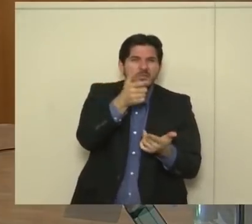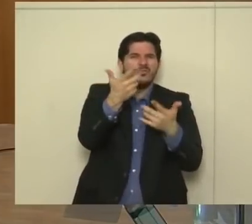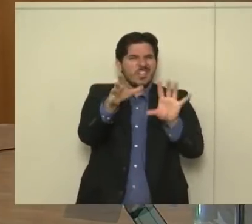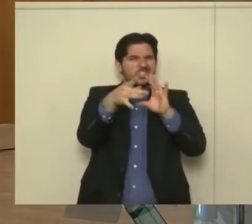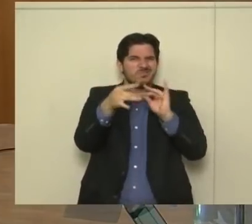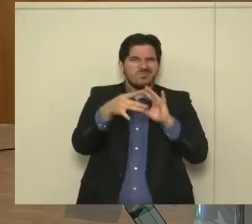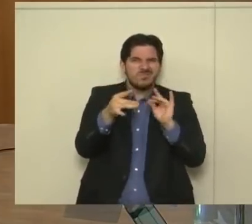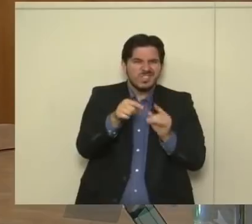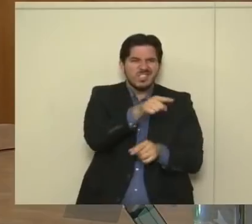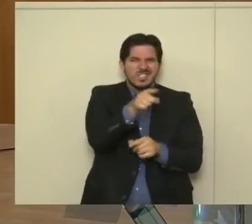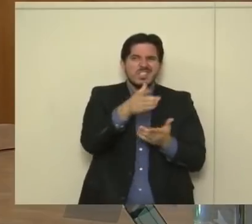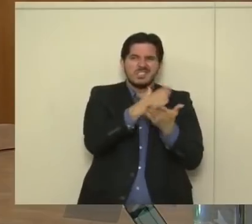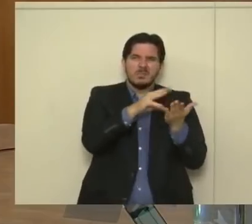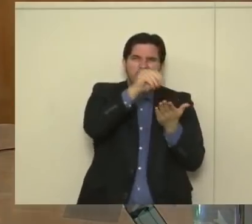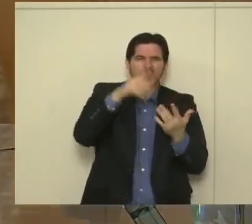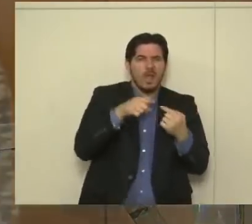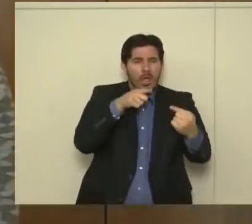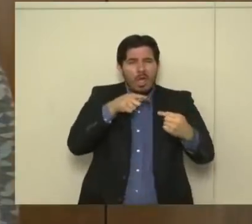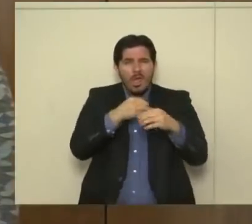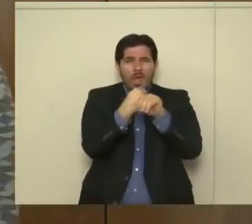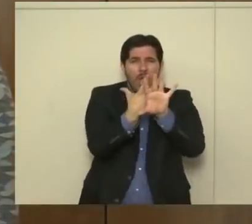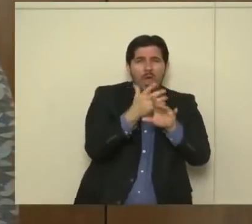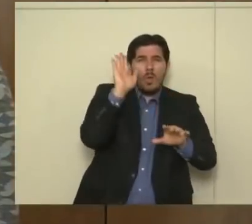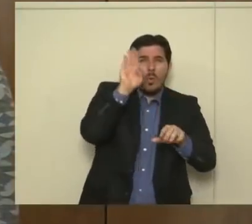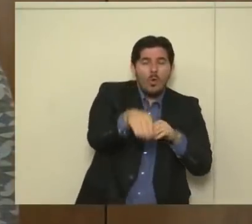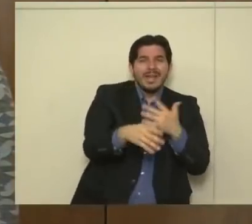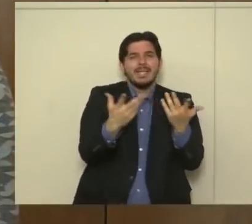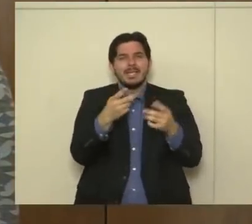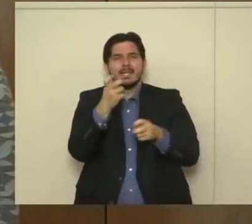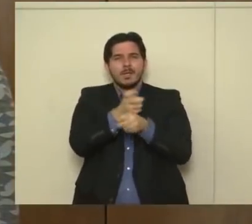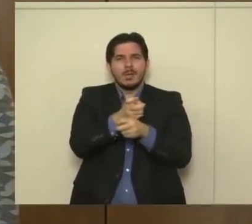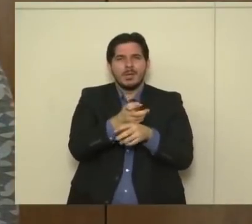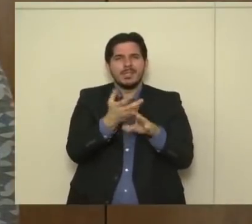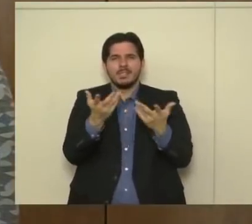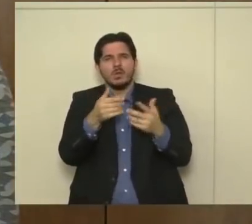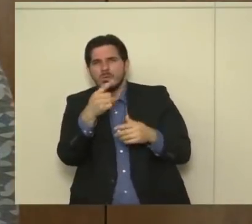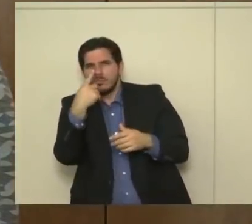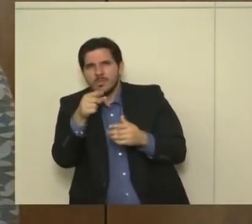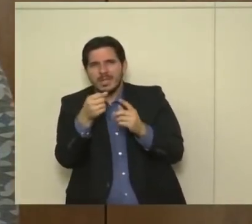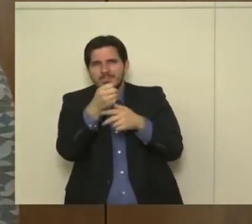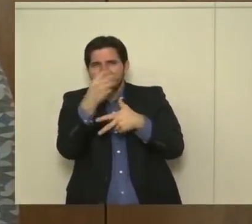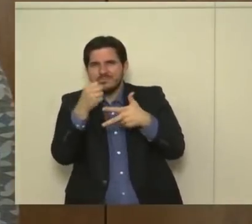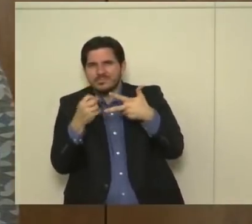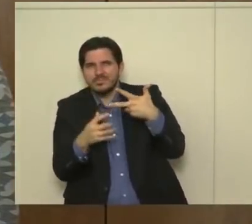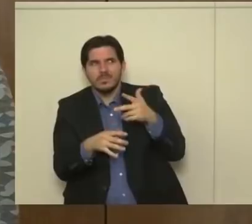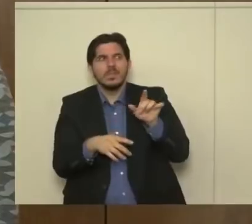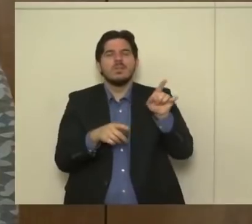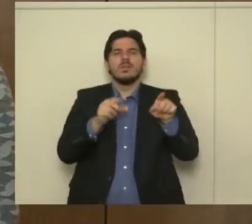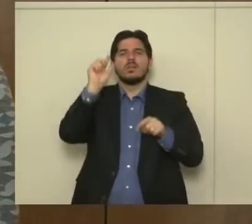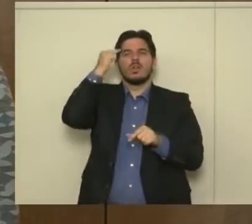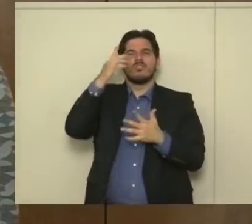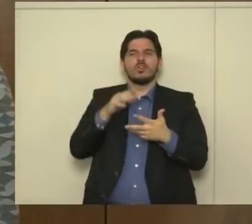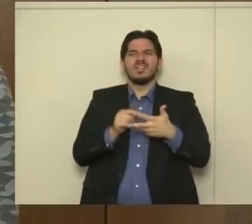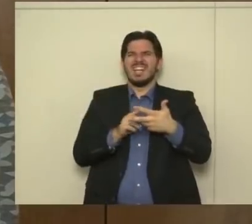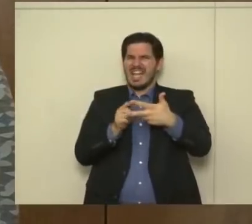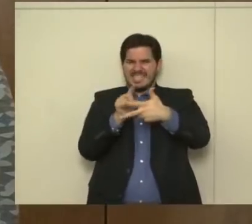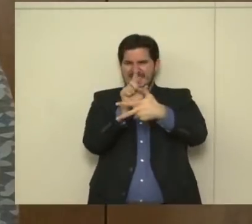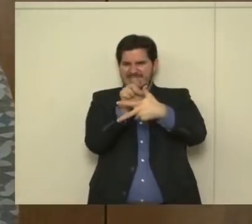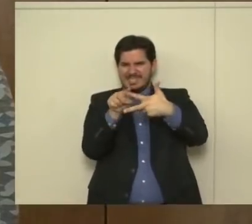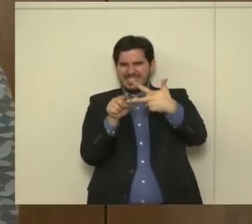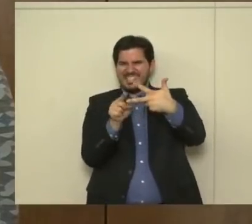be online? Thanks. Morgan, I might have to have you tell me about the middle question again, but let's do the last question. You